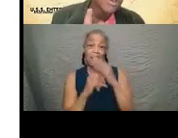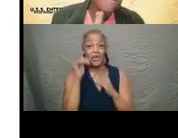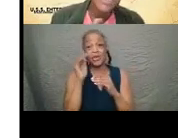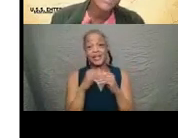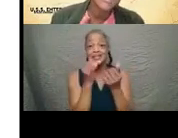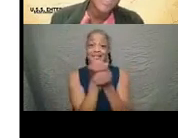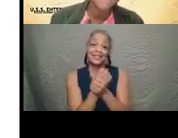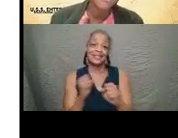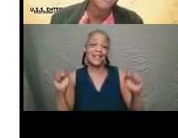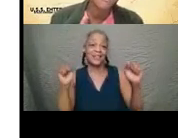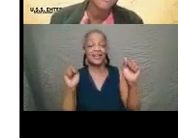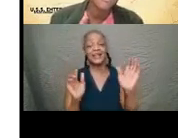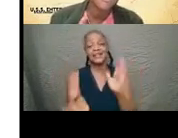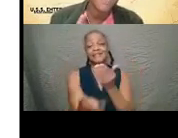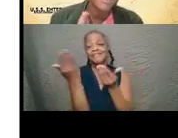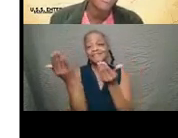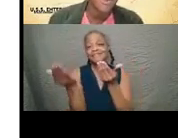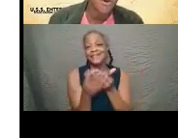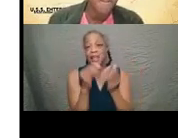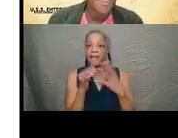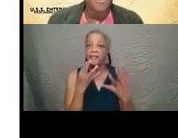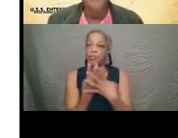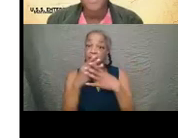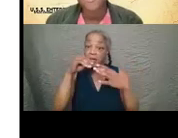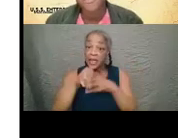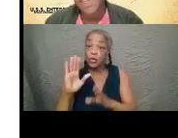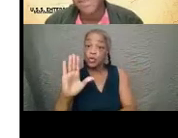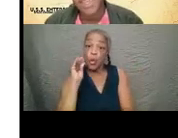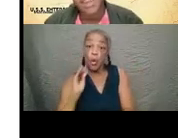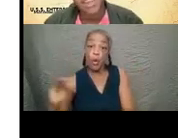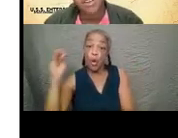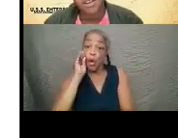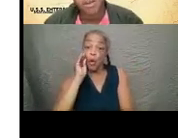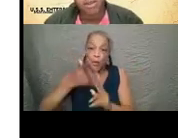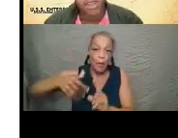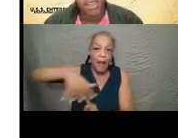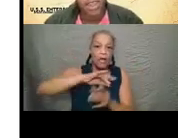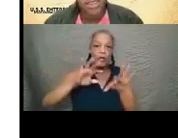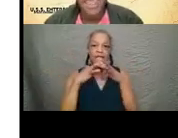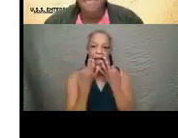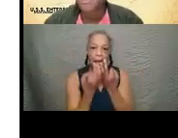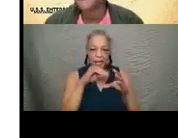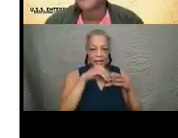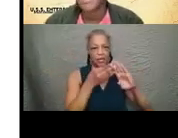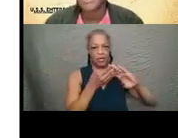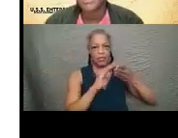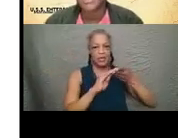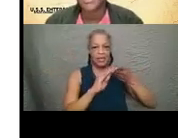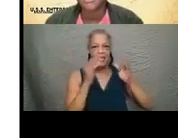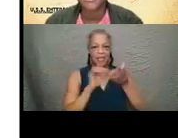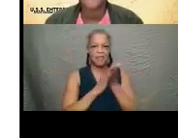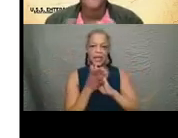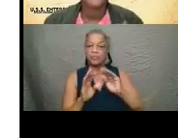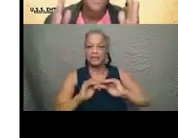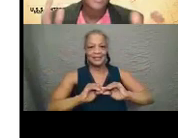no convenience in having the prison system in your home, around your family, and in your community. That becomes abundantly